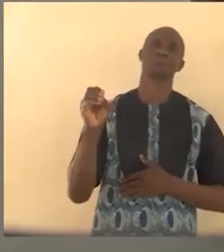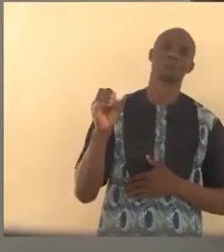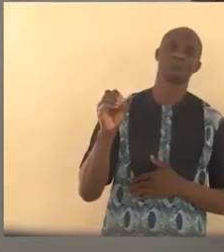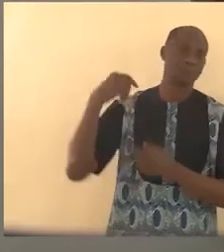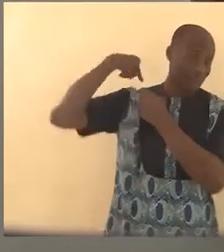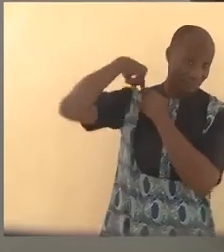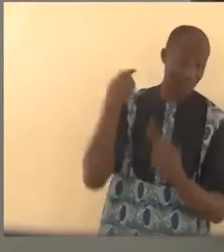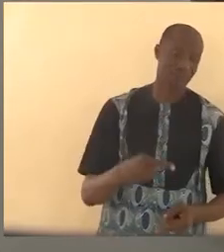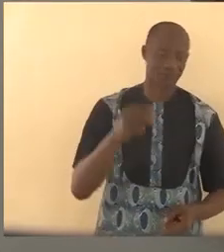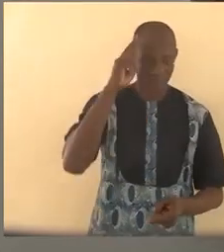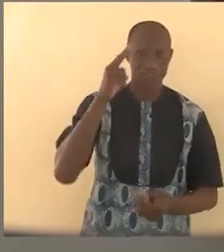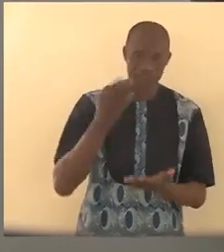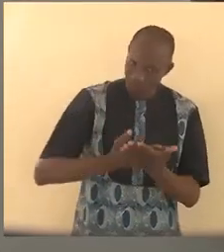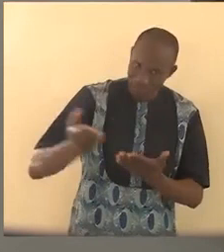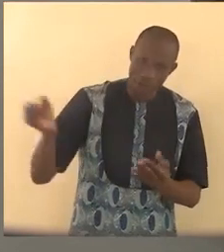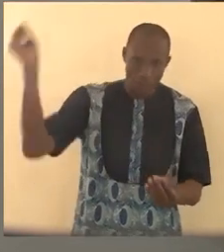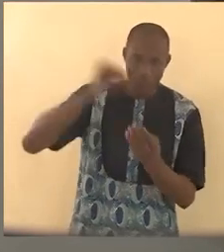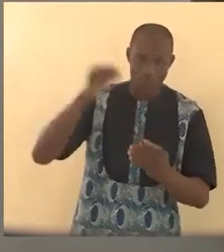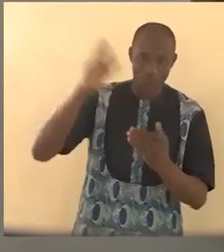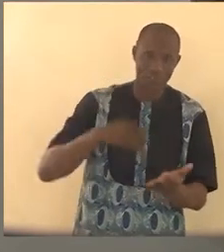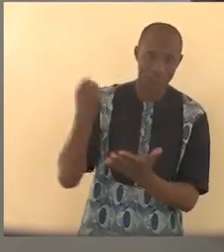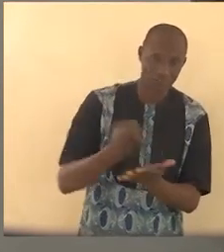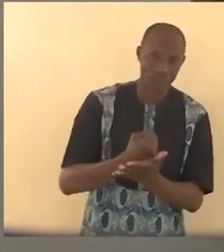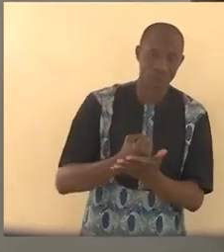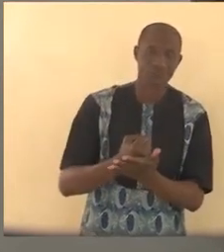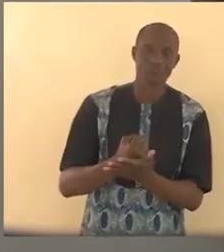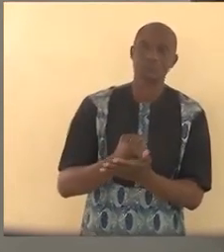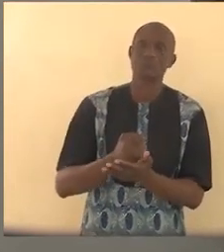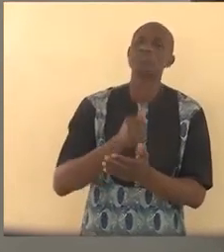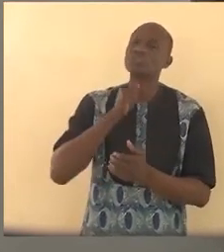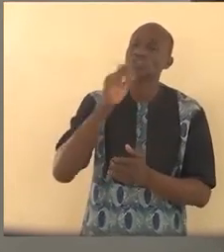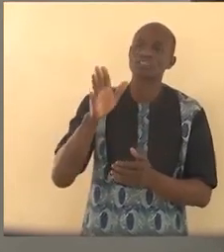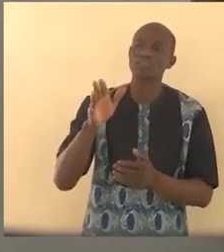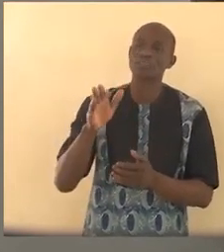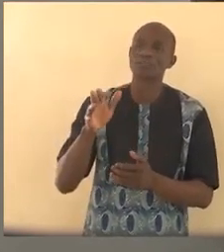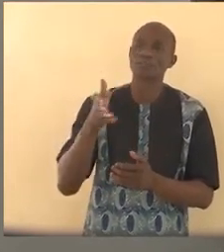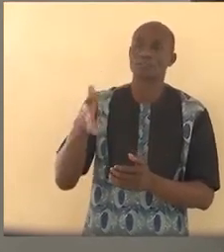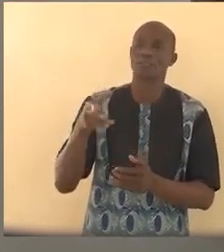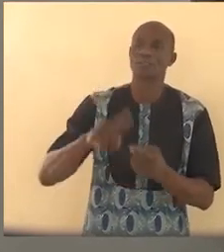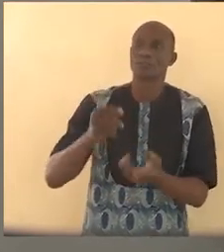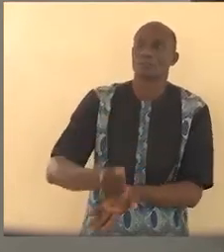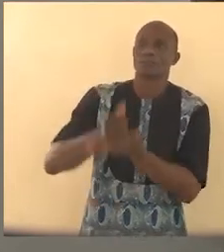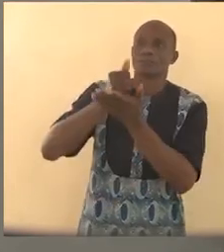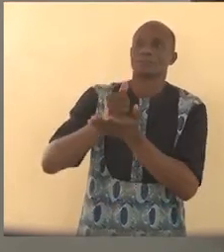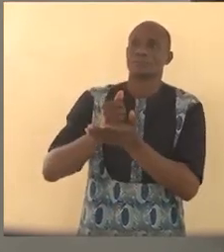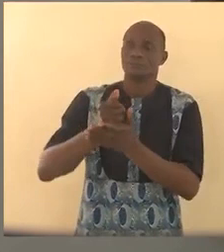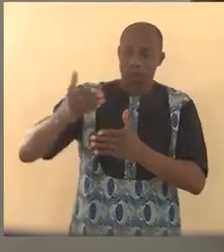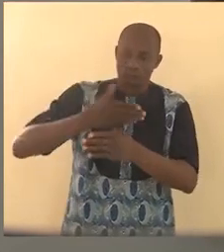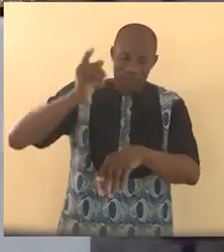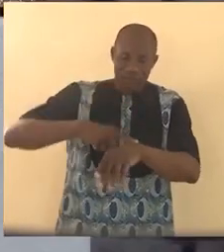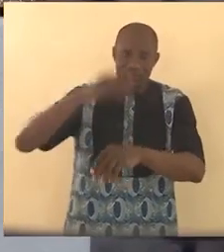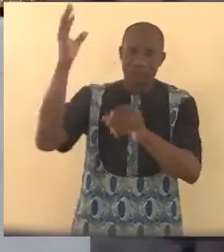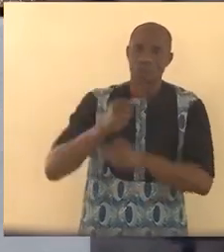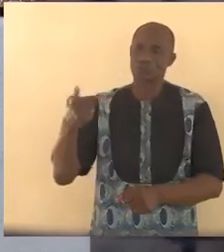So, since he is spending more than his salary, will there be anything left to help people? No. Between the time he's getting 25,000